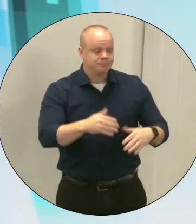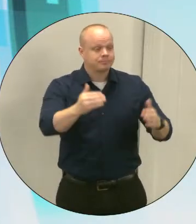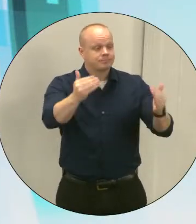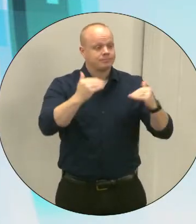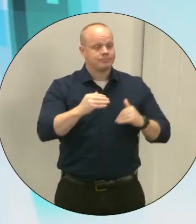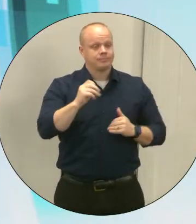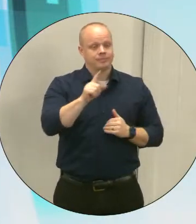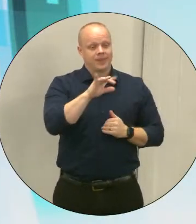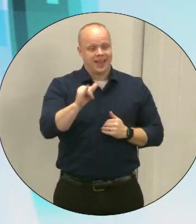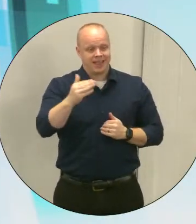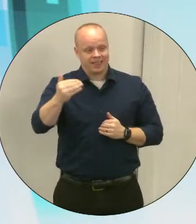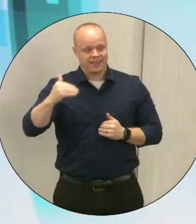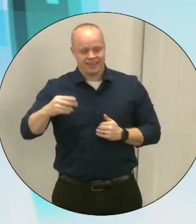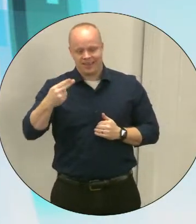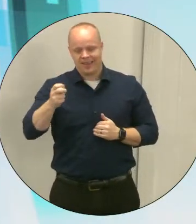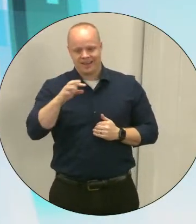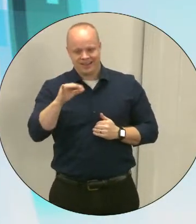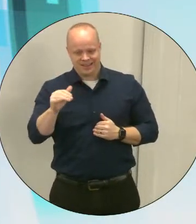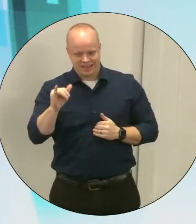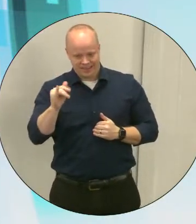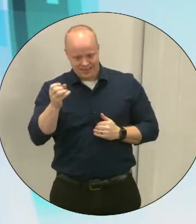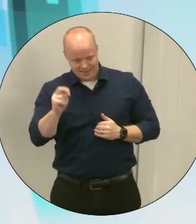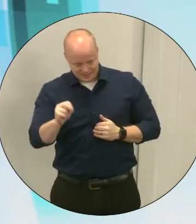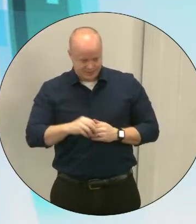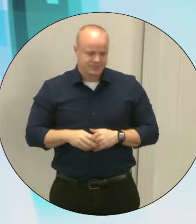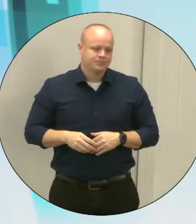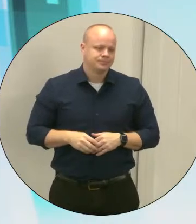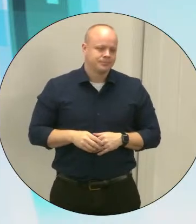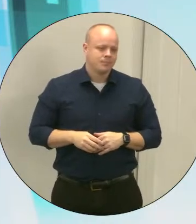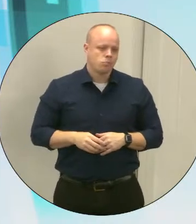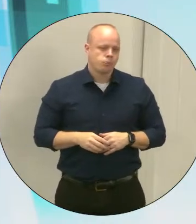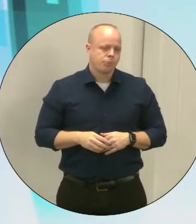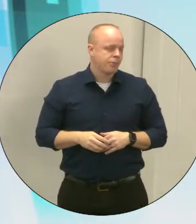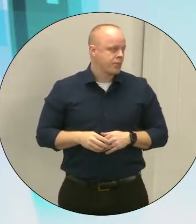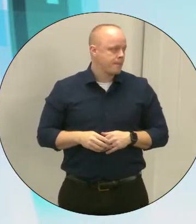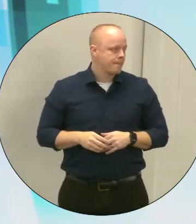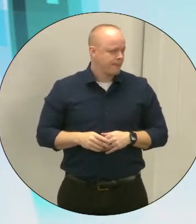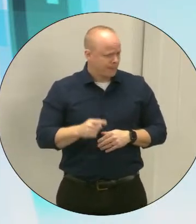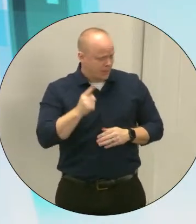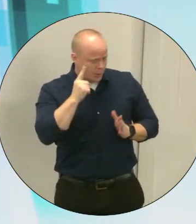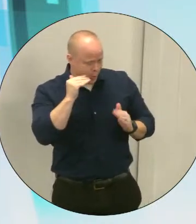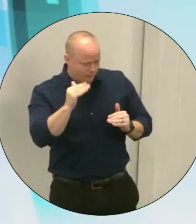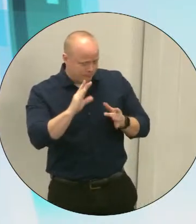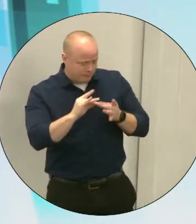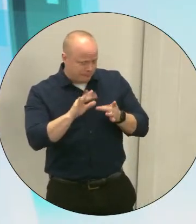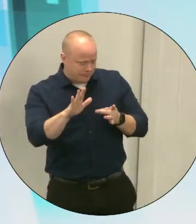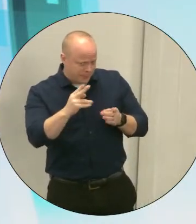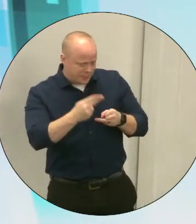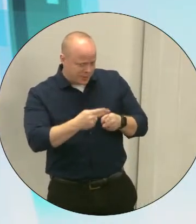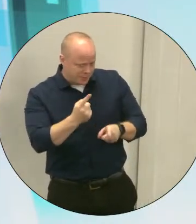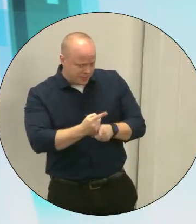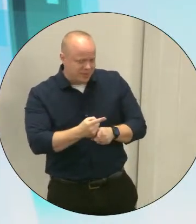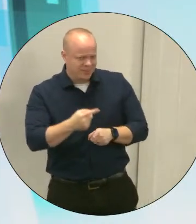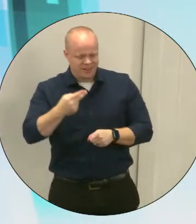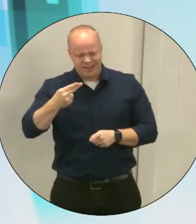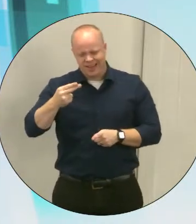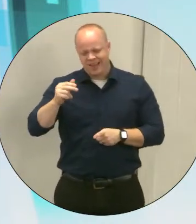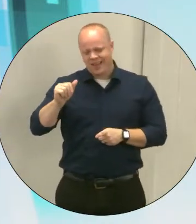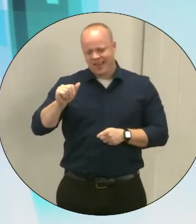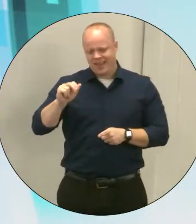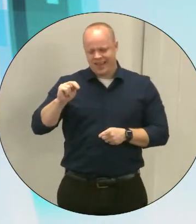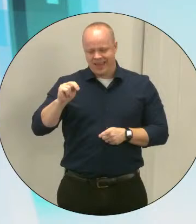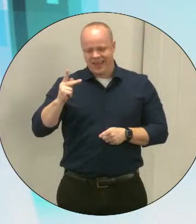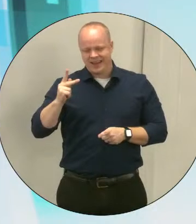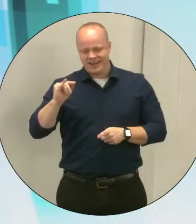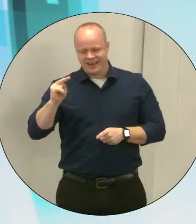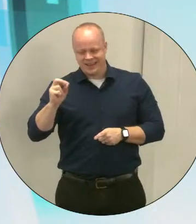Ms. Jordan Hankins. I hope I'm saying that right. Jordan, are you? Yeah. Hakins. Thank